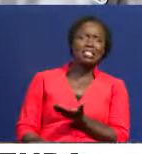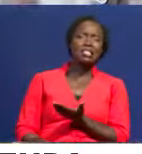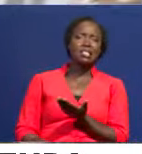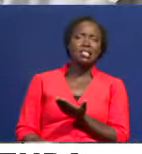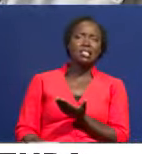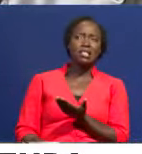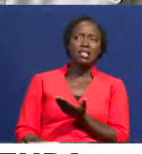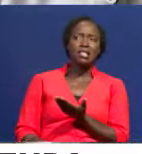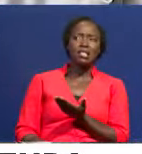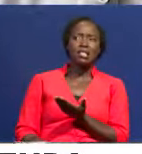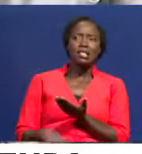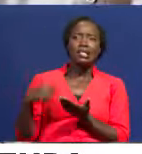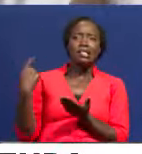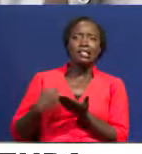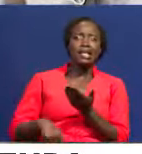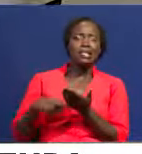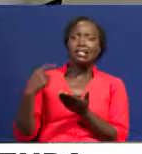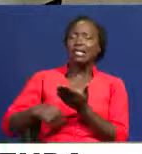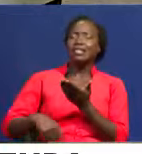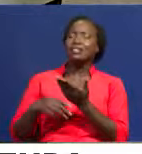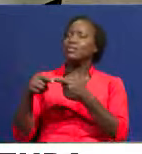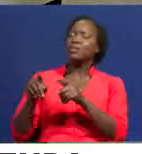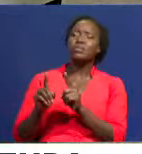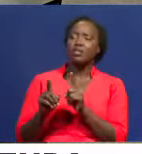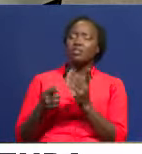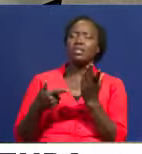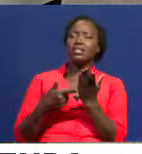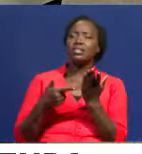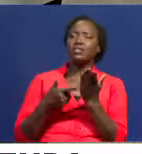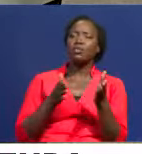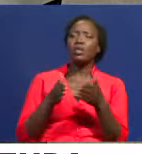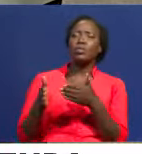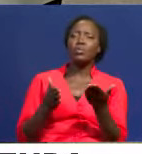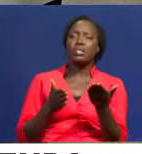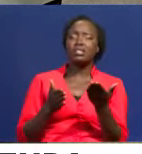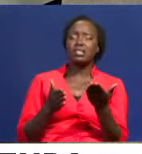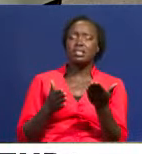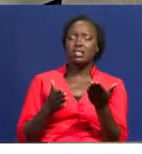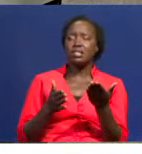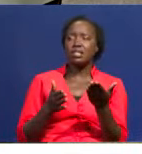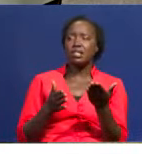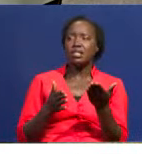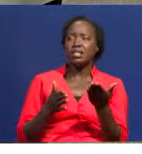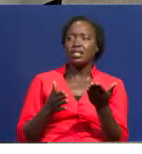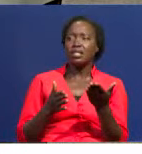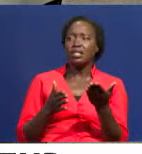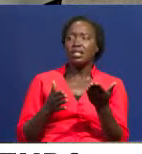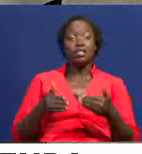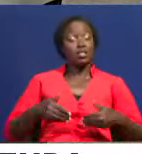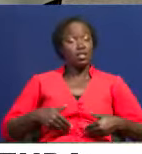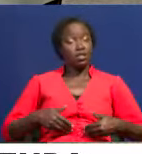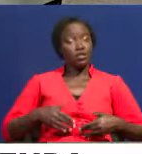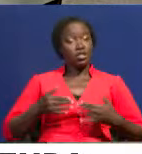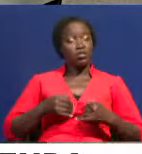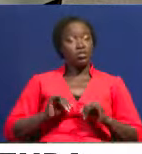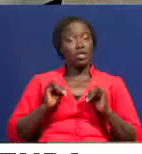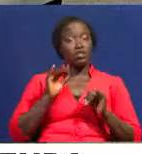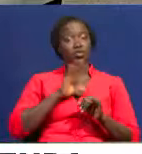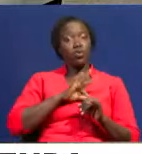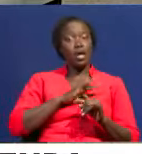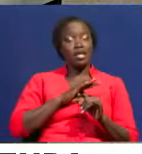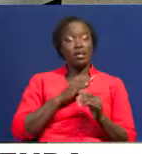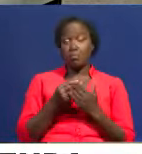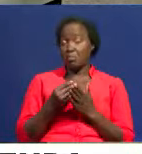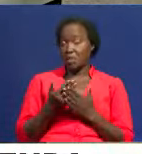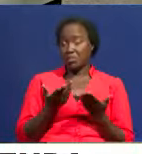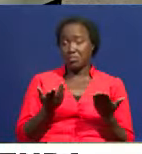is introducing taxes to the digital avenues that the youths are trying to earn a living from